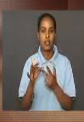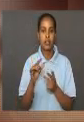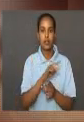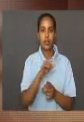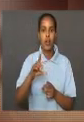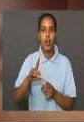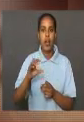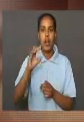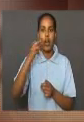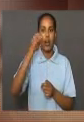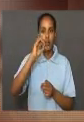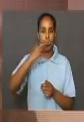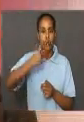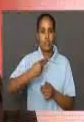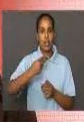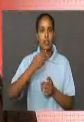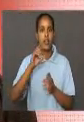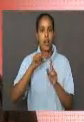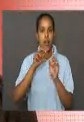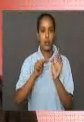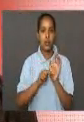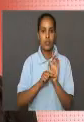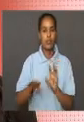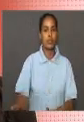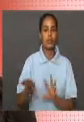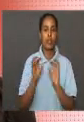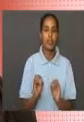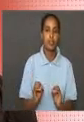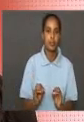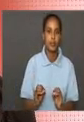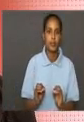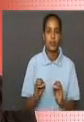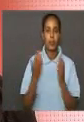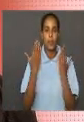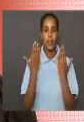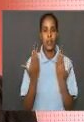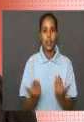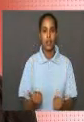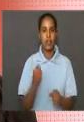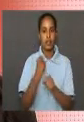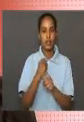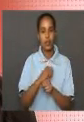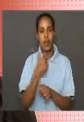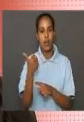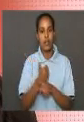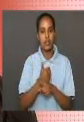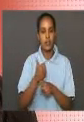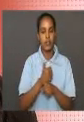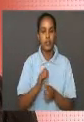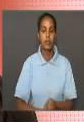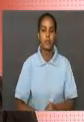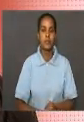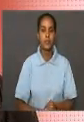the hydroxide ions. Students, let us do an activity.